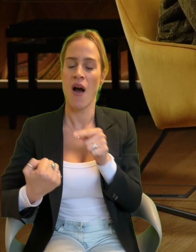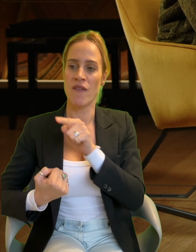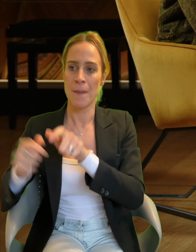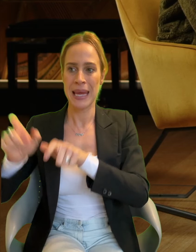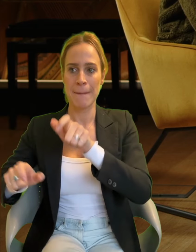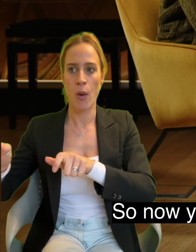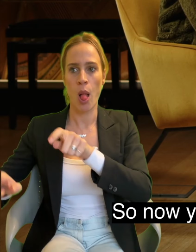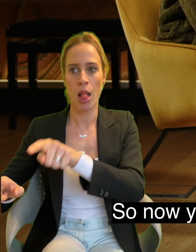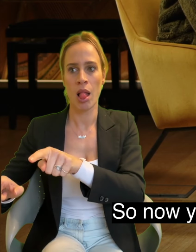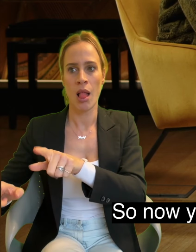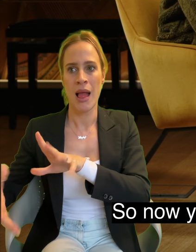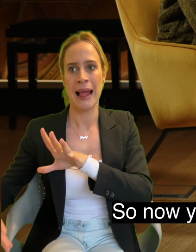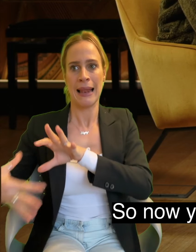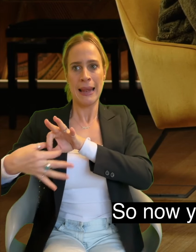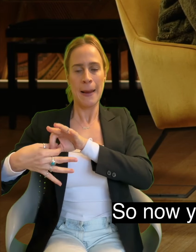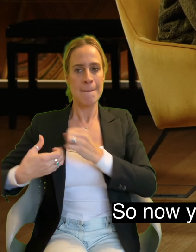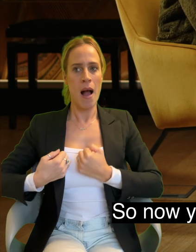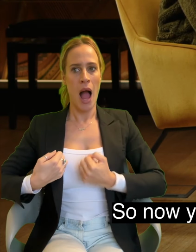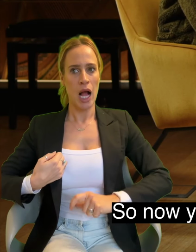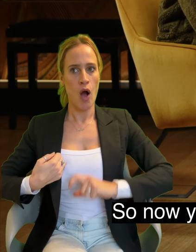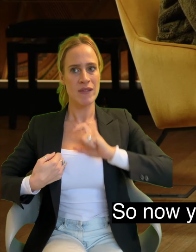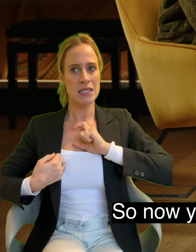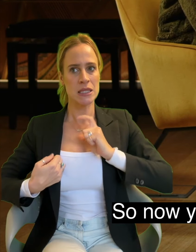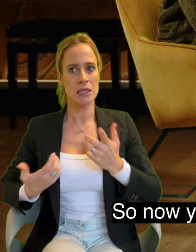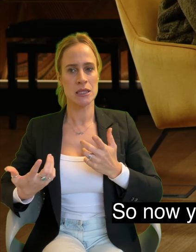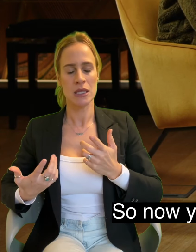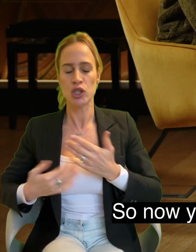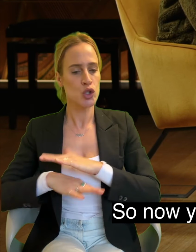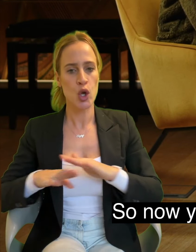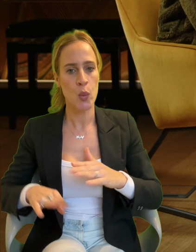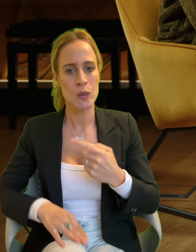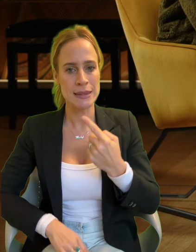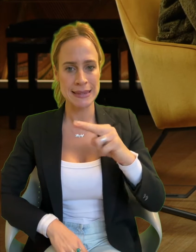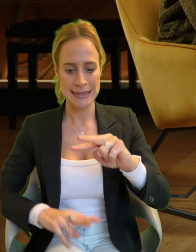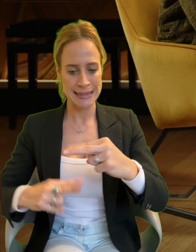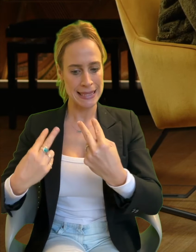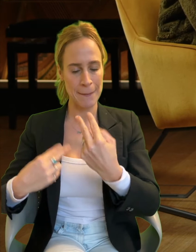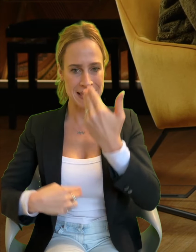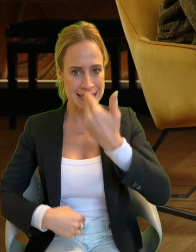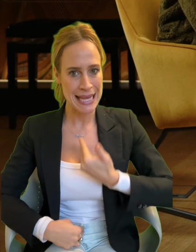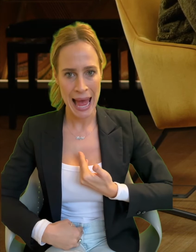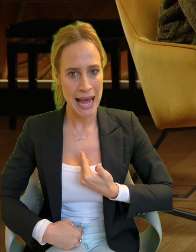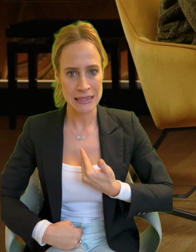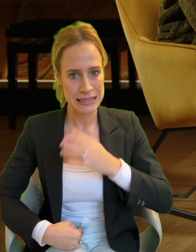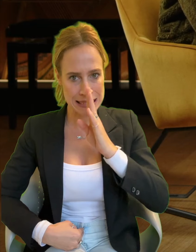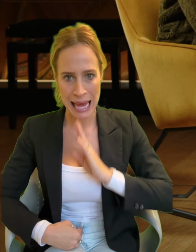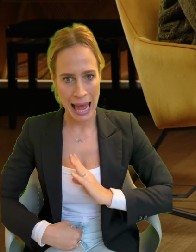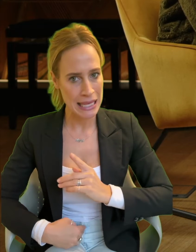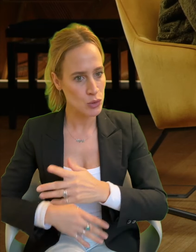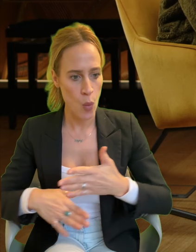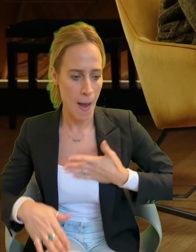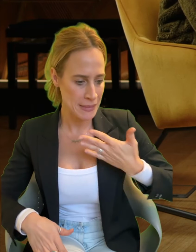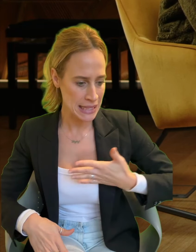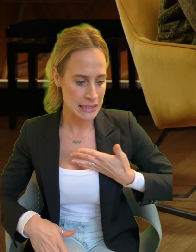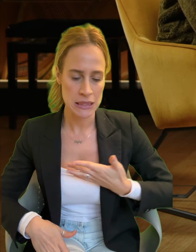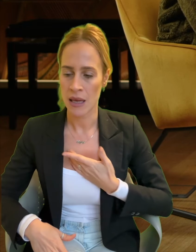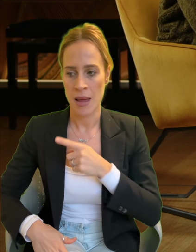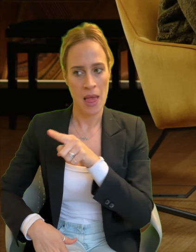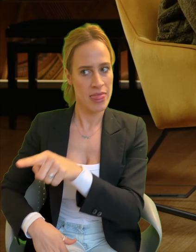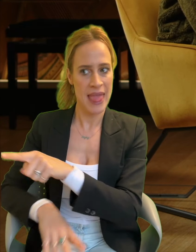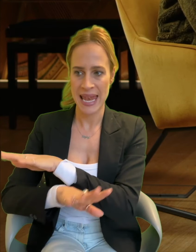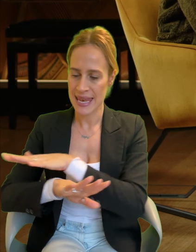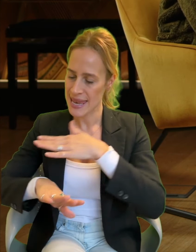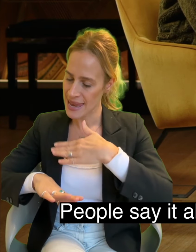of my identity now. So now you don't see me sad, you don't see me upset. Never. People see You've got me. to have bad days, Of course I Javeno. do, but they don't see